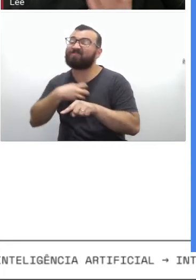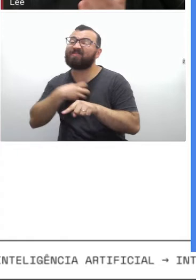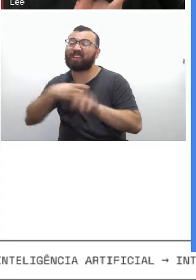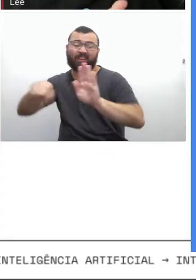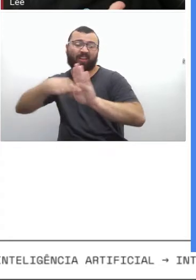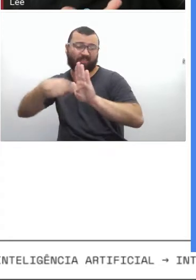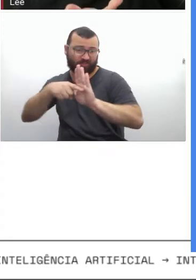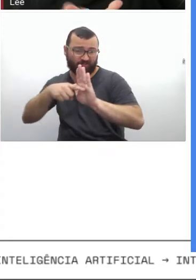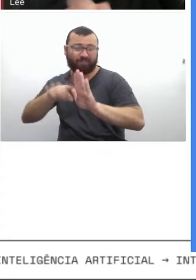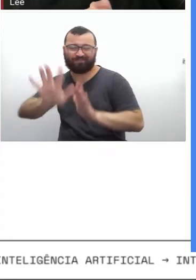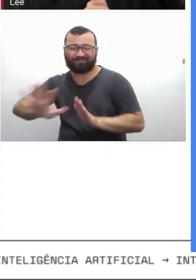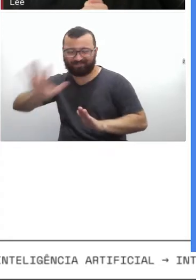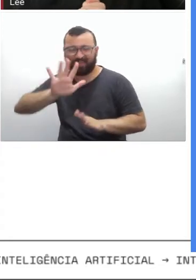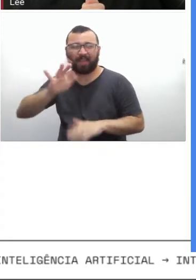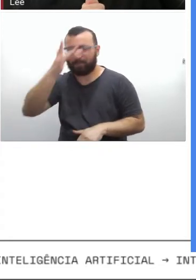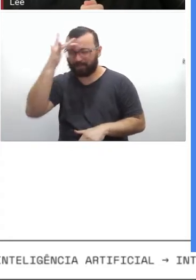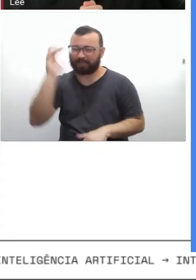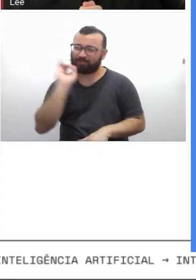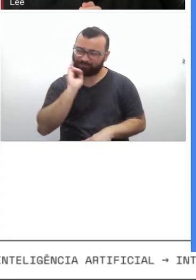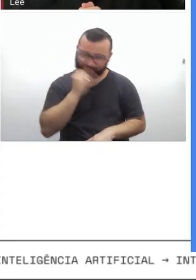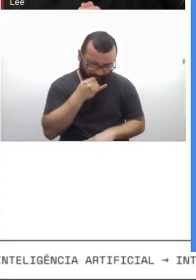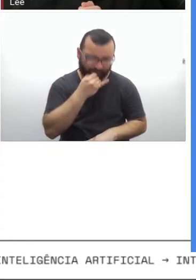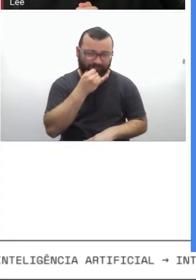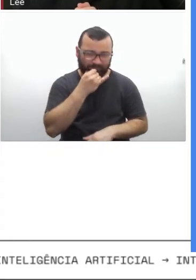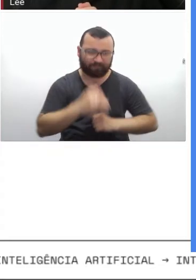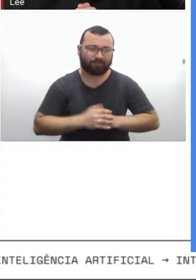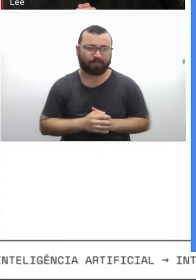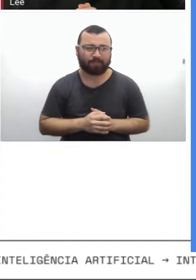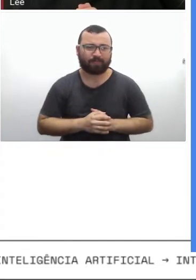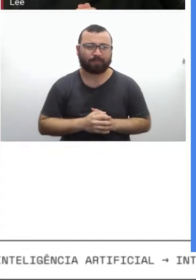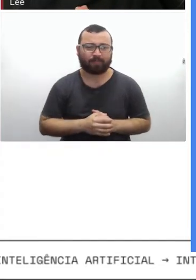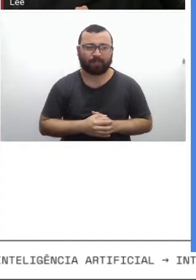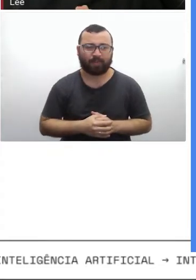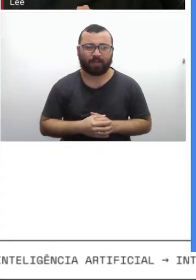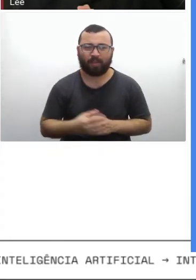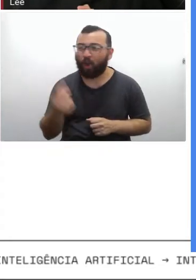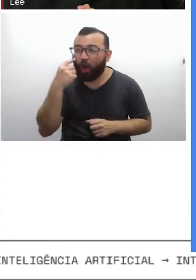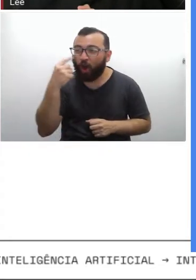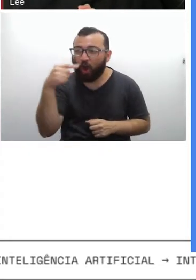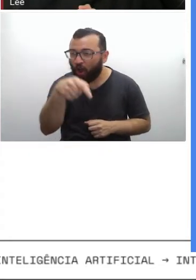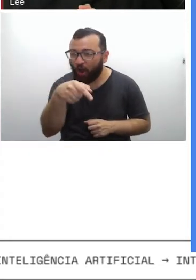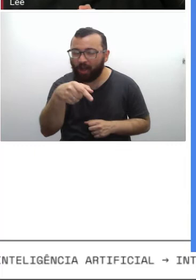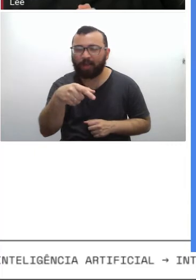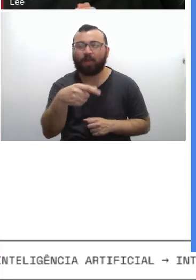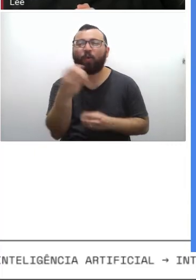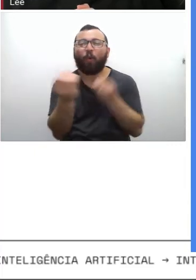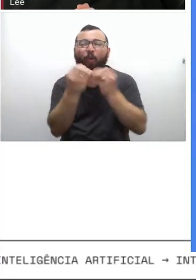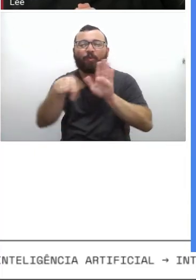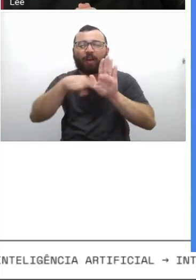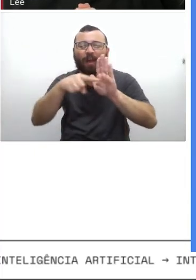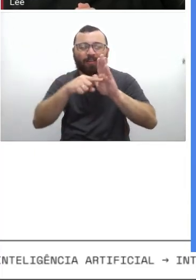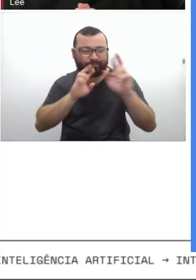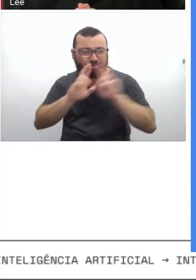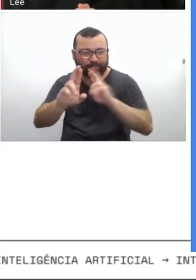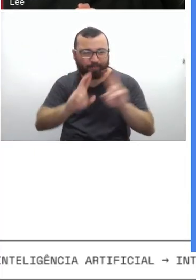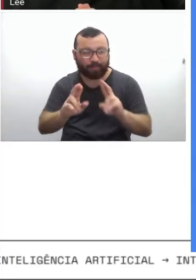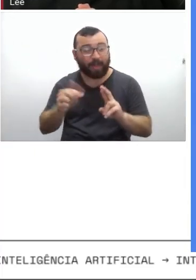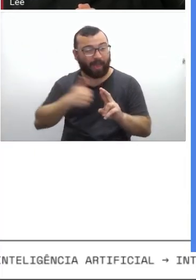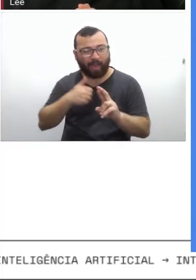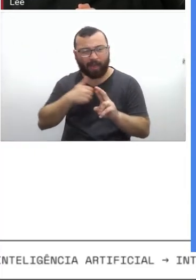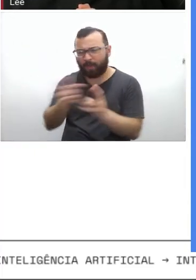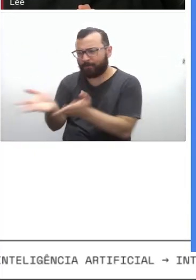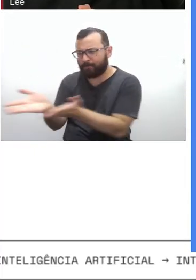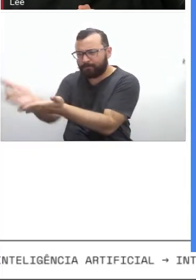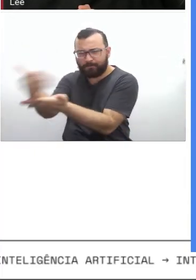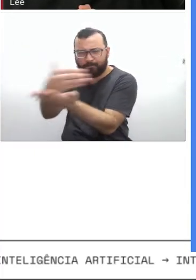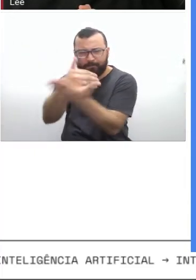So these are people that were unhappy. And if I look into the negative responses and I sorted them all, you can